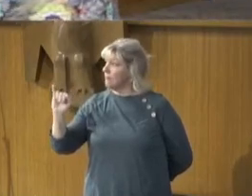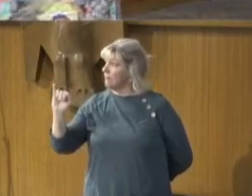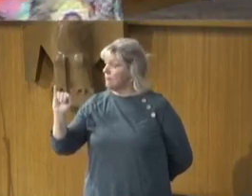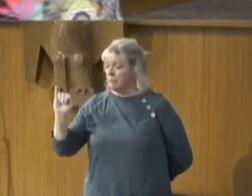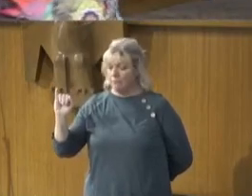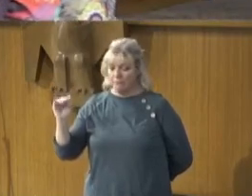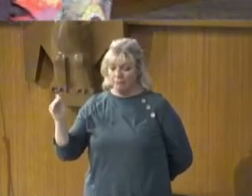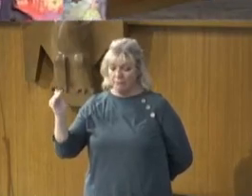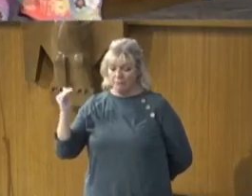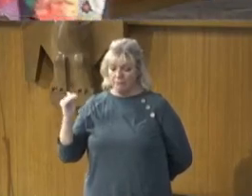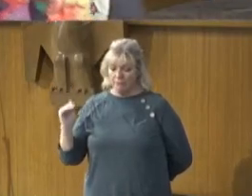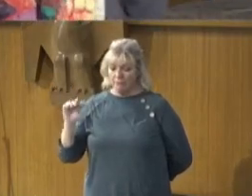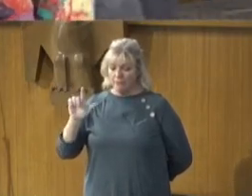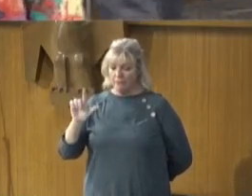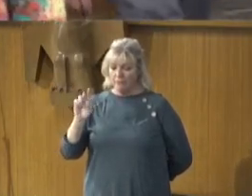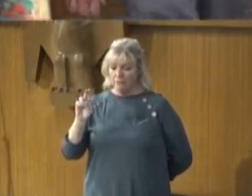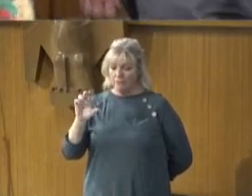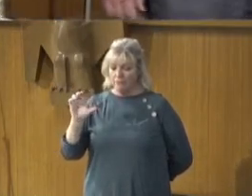Maurizio Polini.